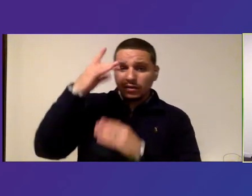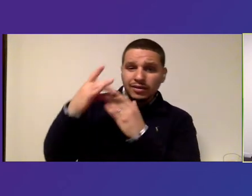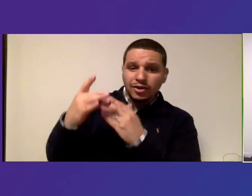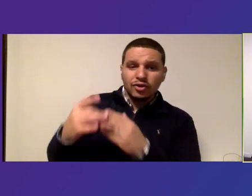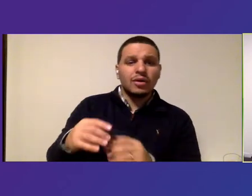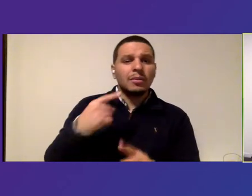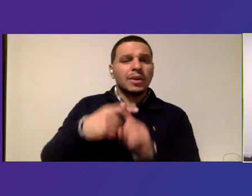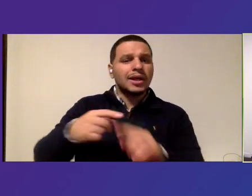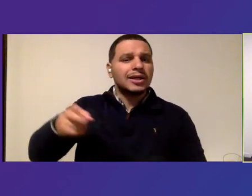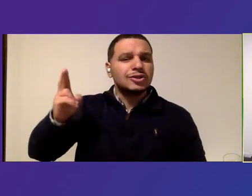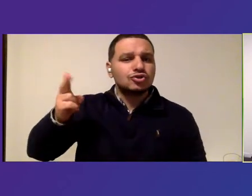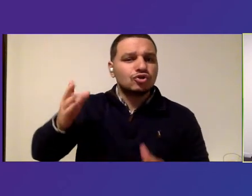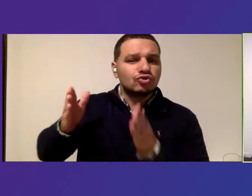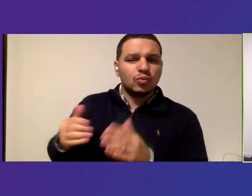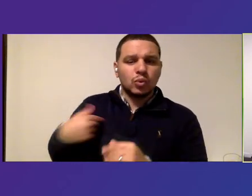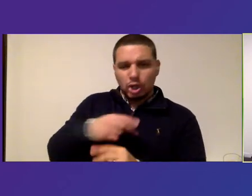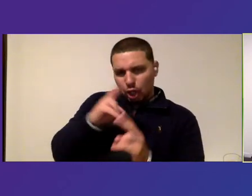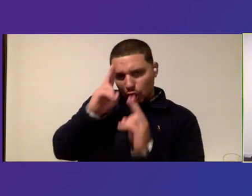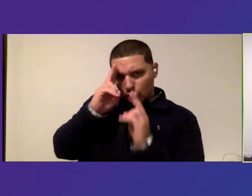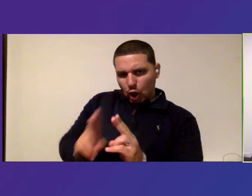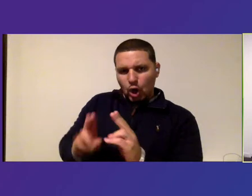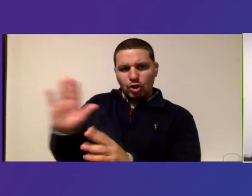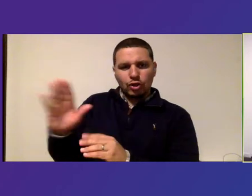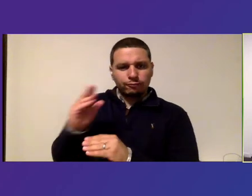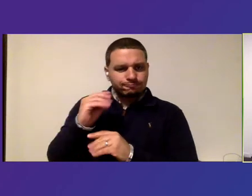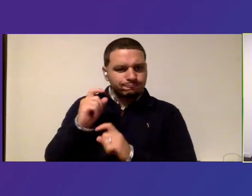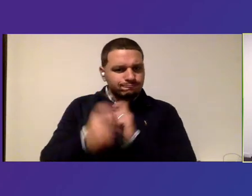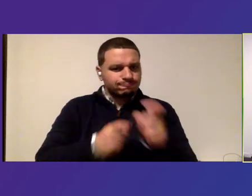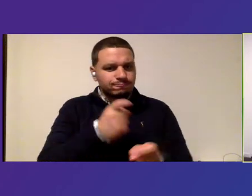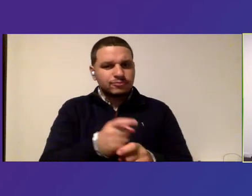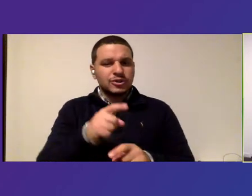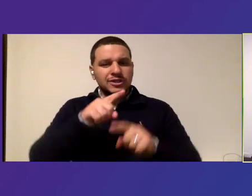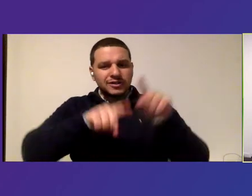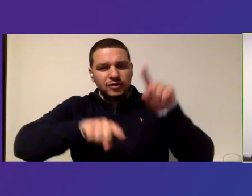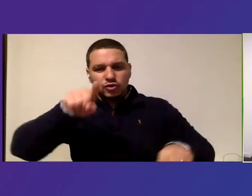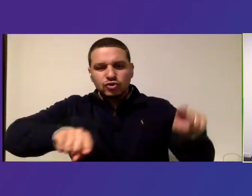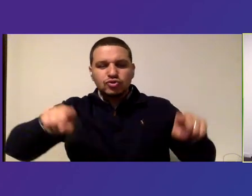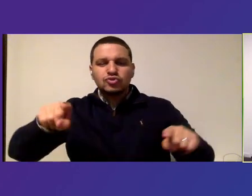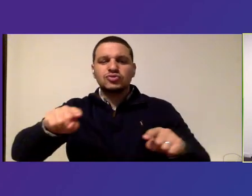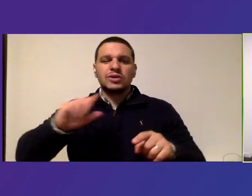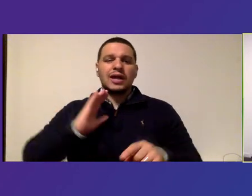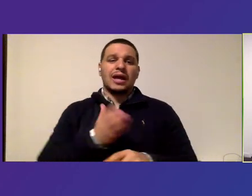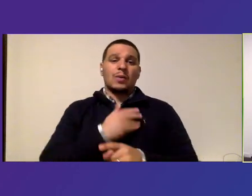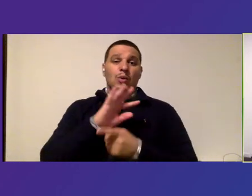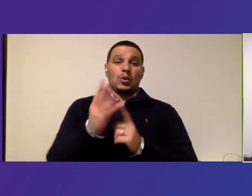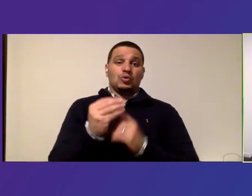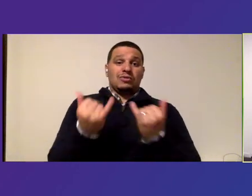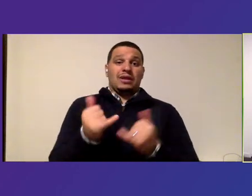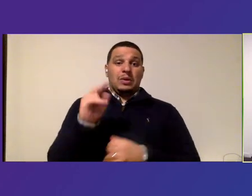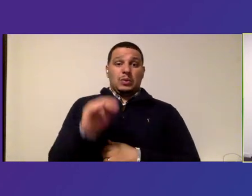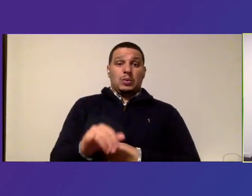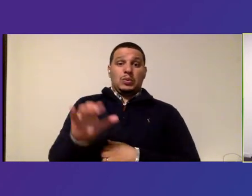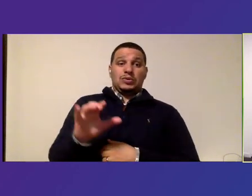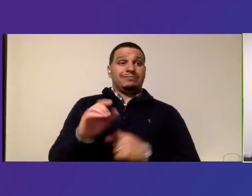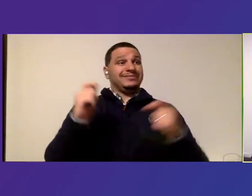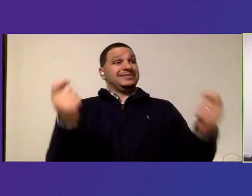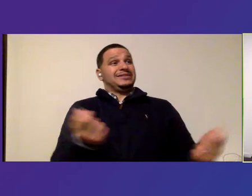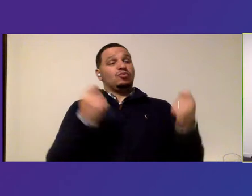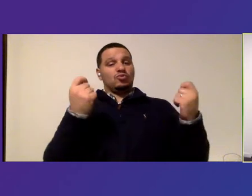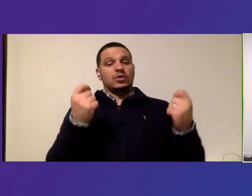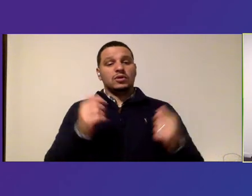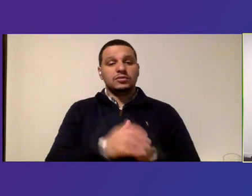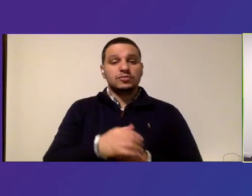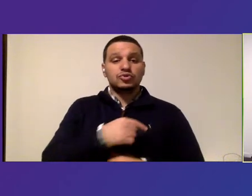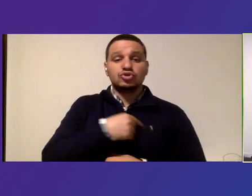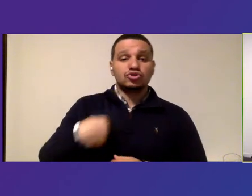historians. We honor their contributions to the diversity and cosmopolitan culture that the city now celebrates. From Chinese